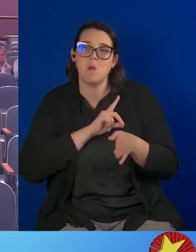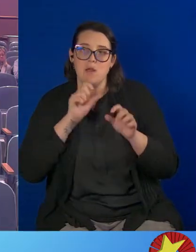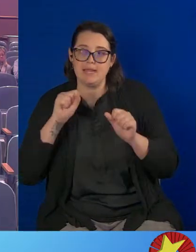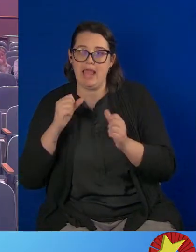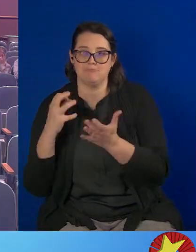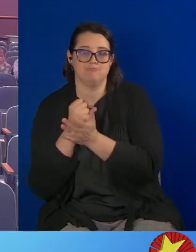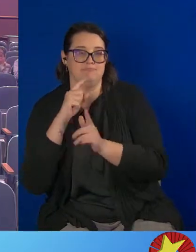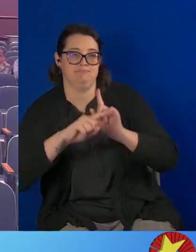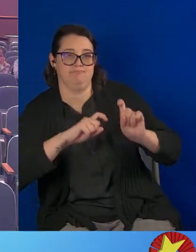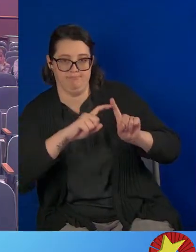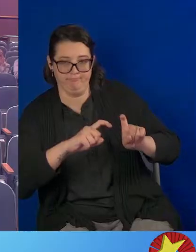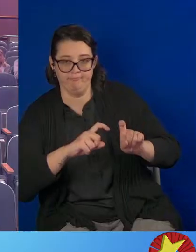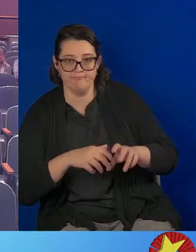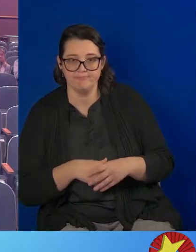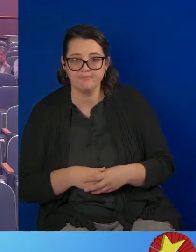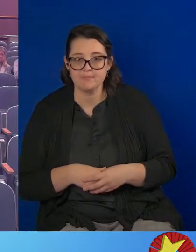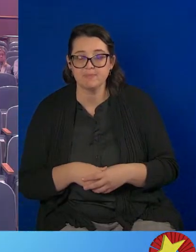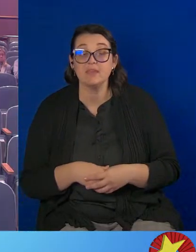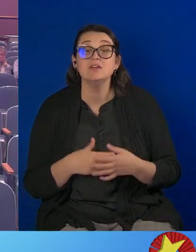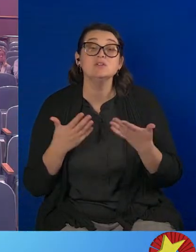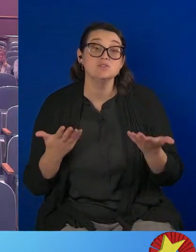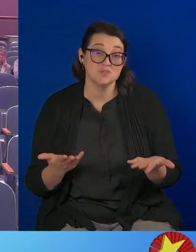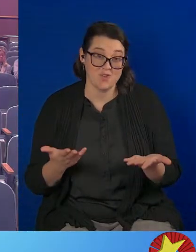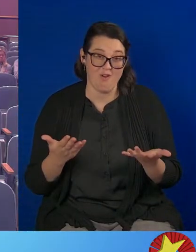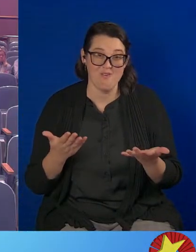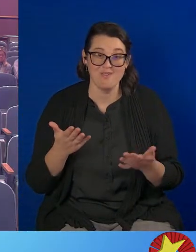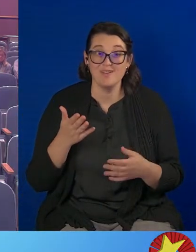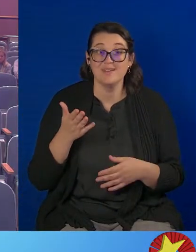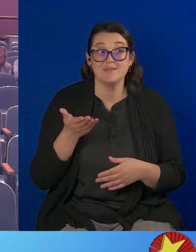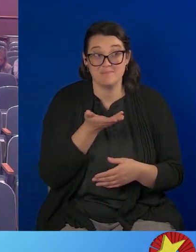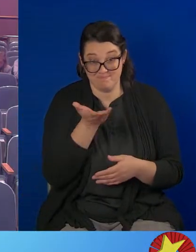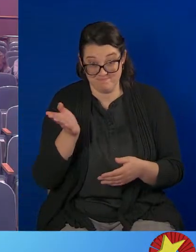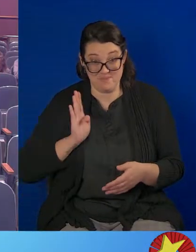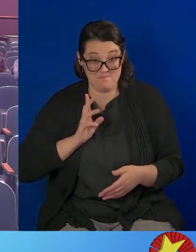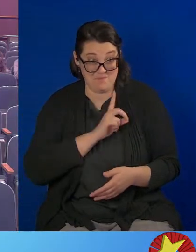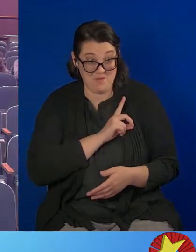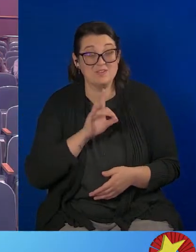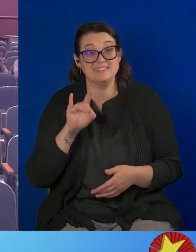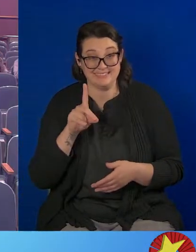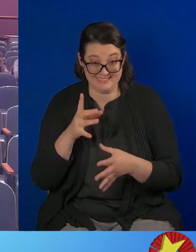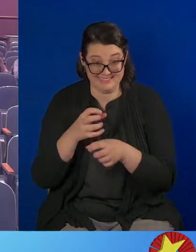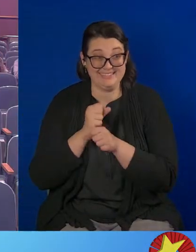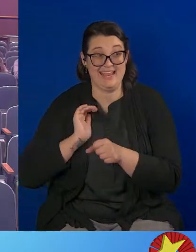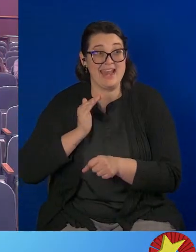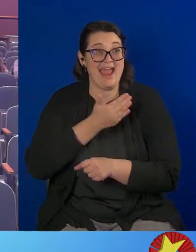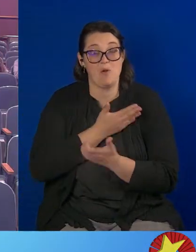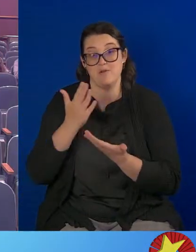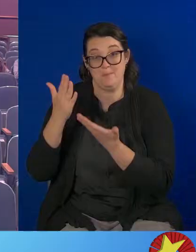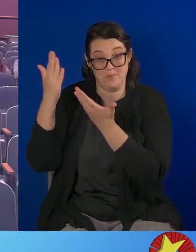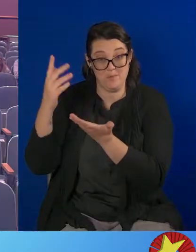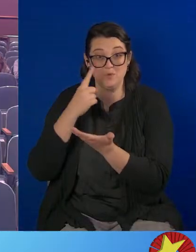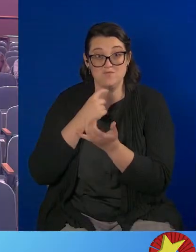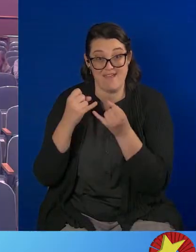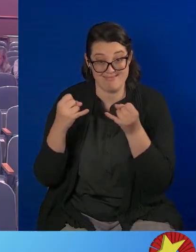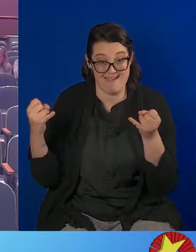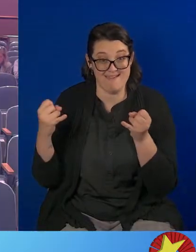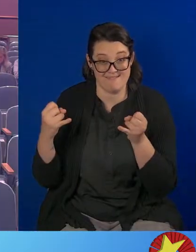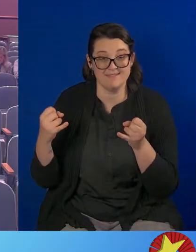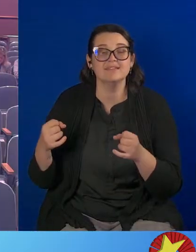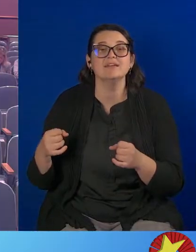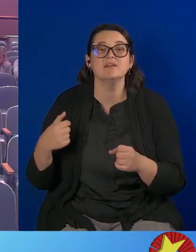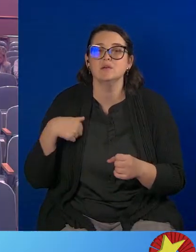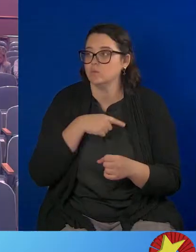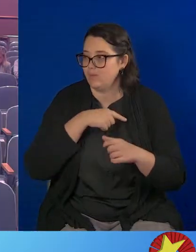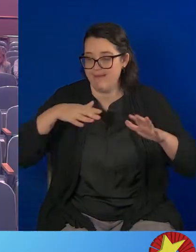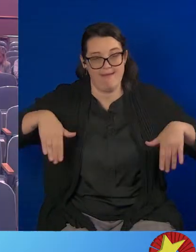with that, the board has received our proposed red lines, and we have not received